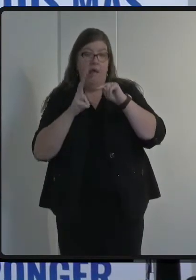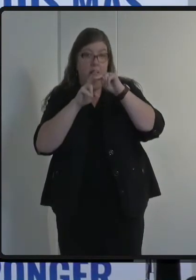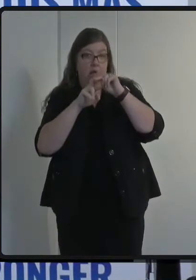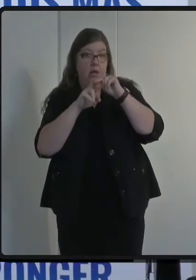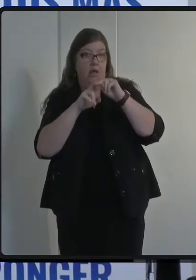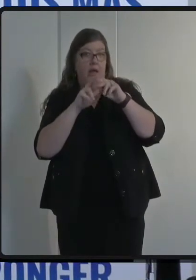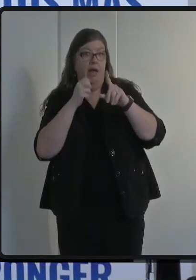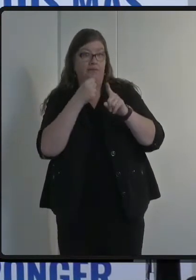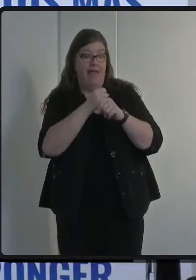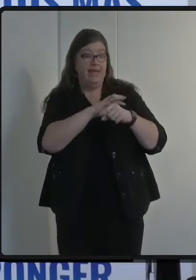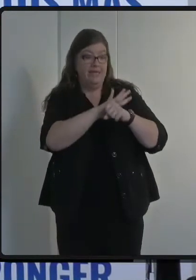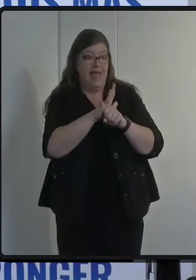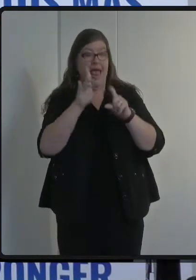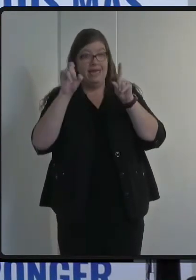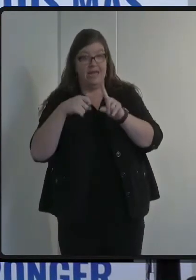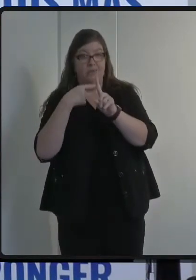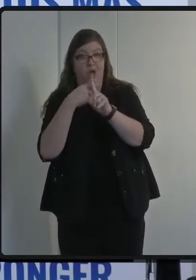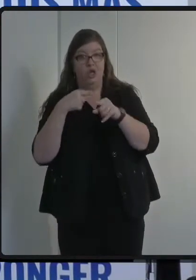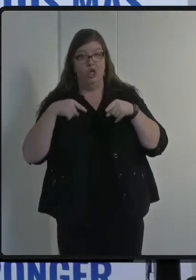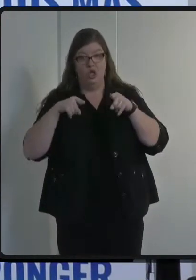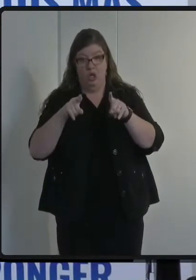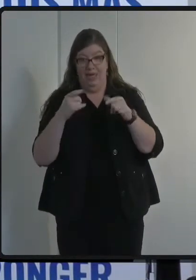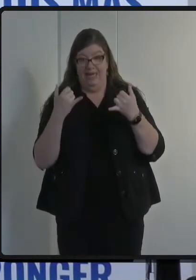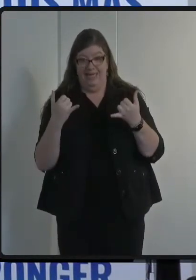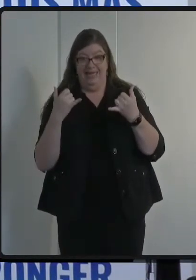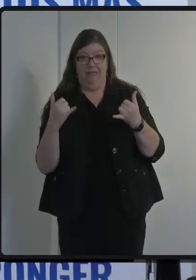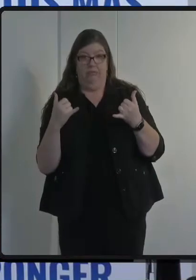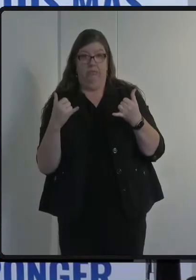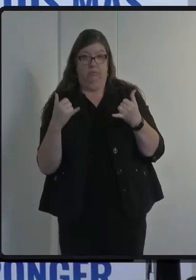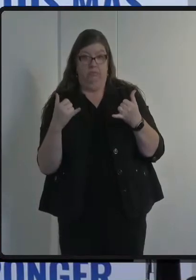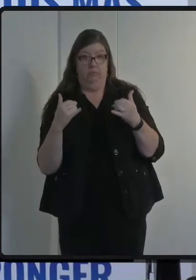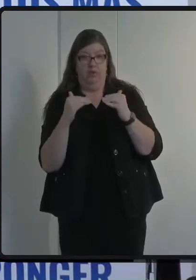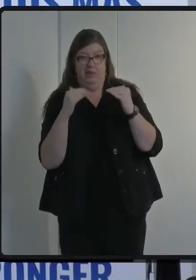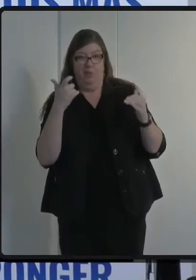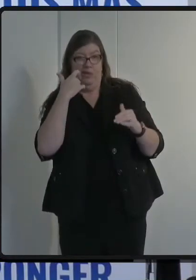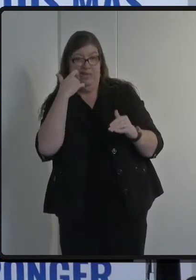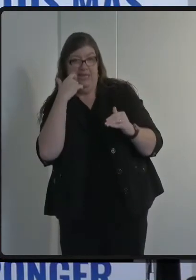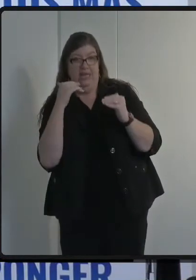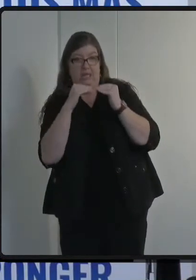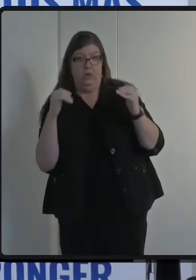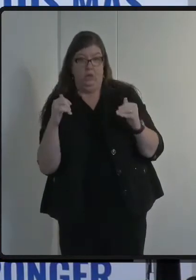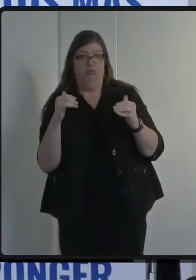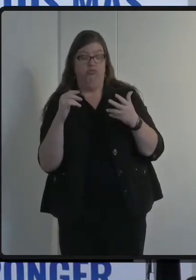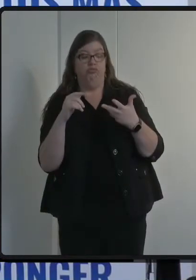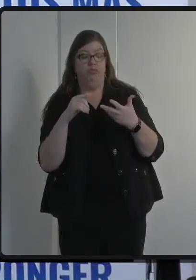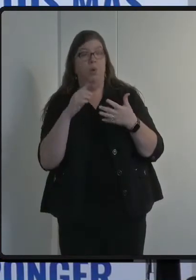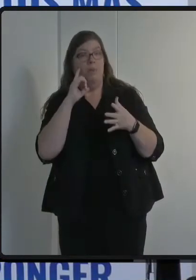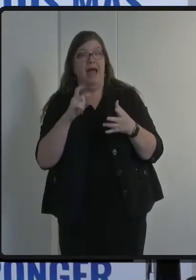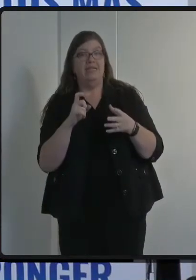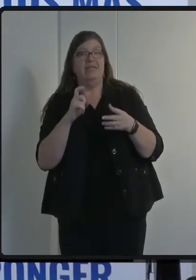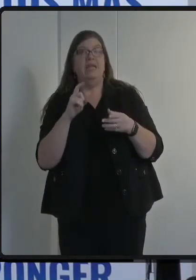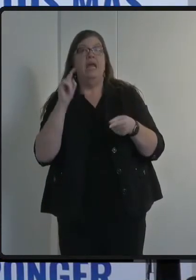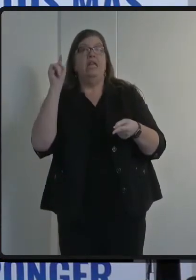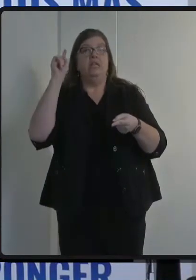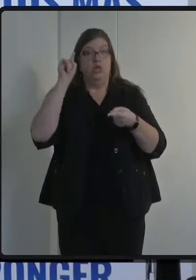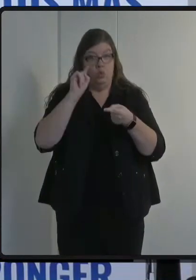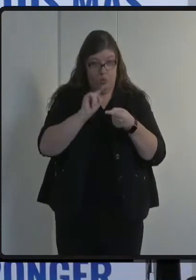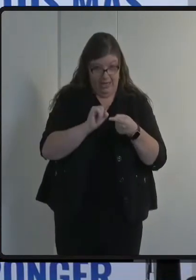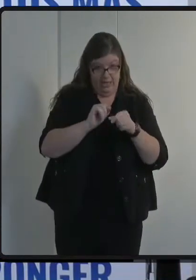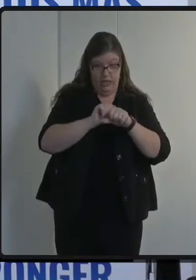and testing positivity during this current tier assignment. We must decrease the spread of COVID-19 in